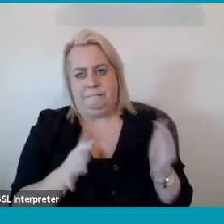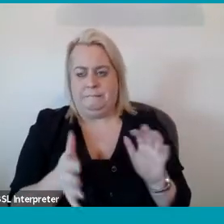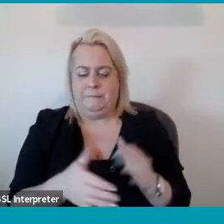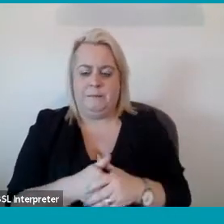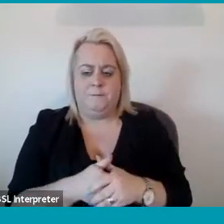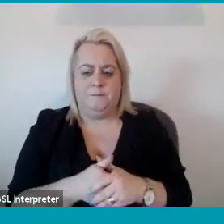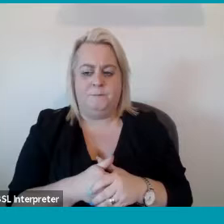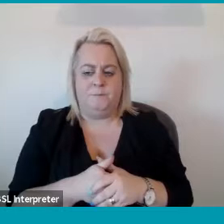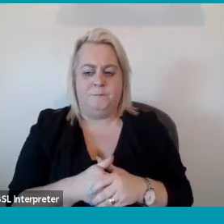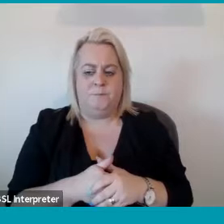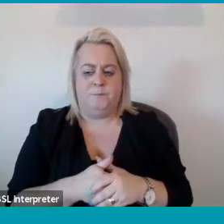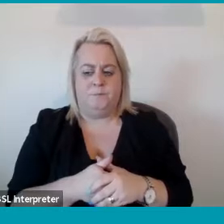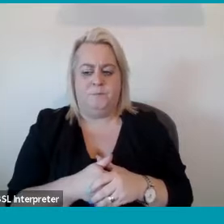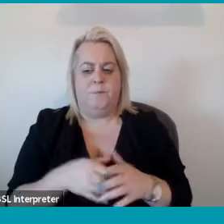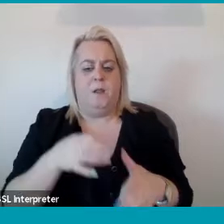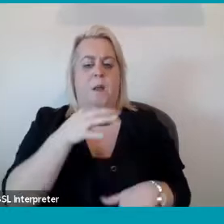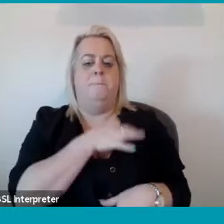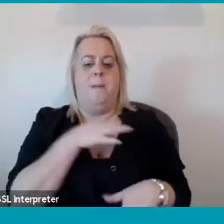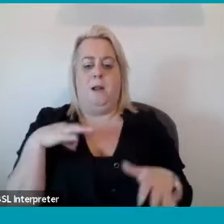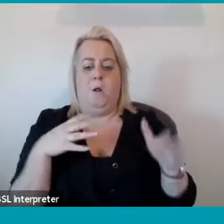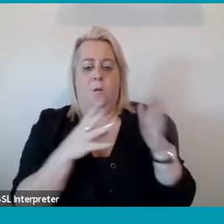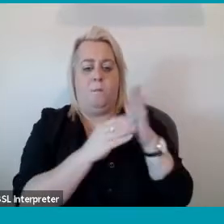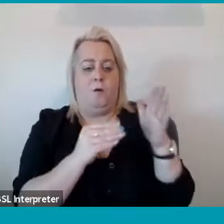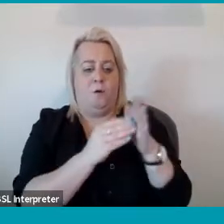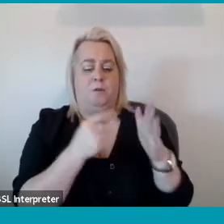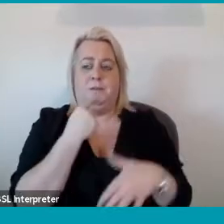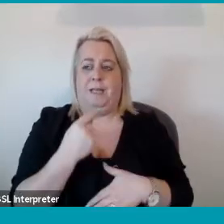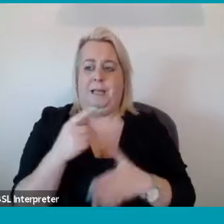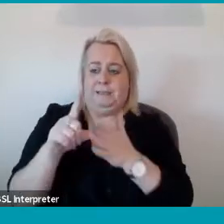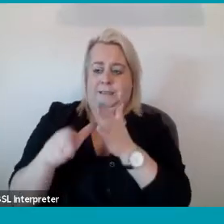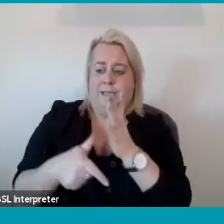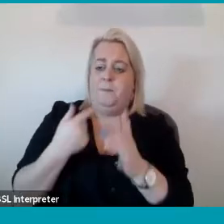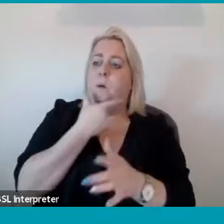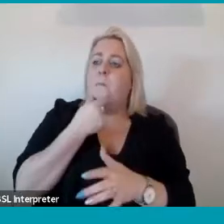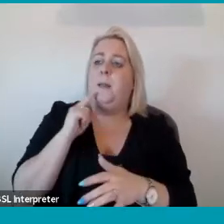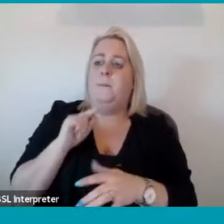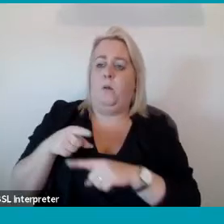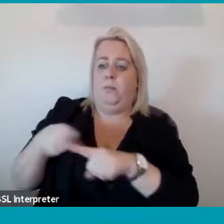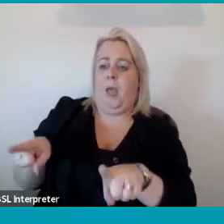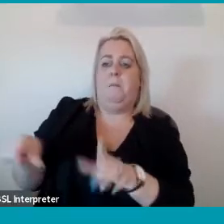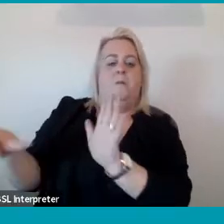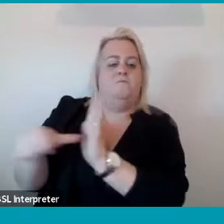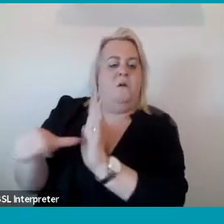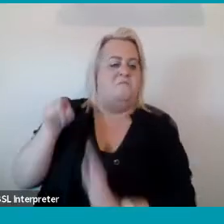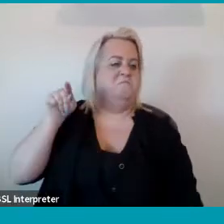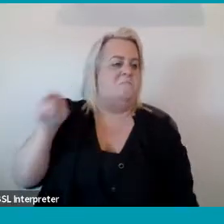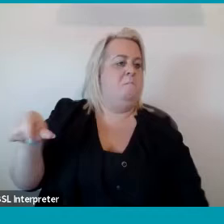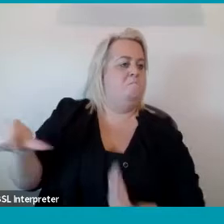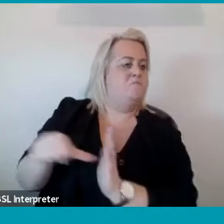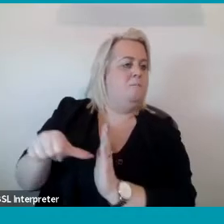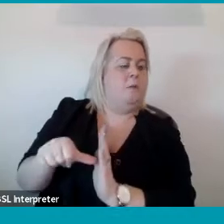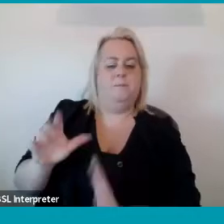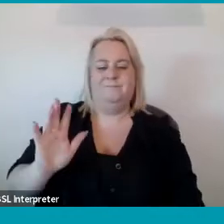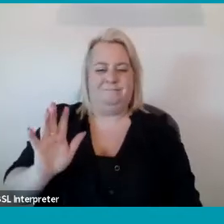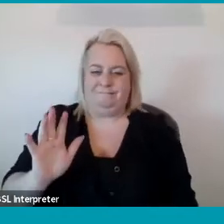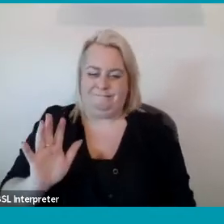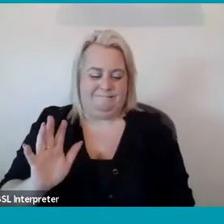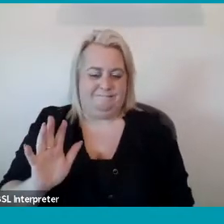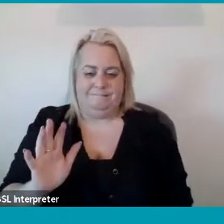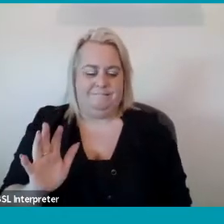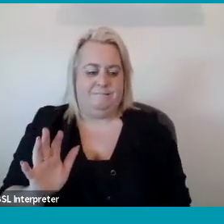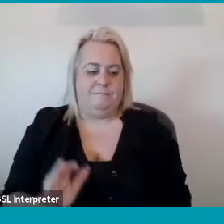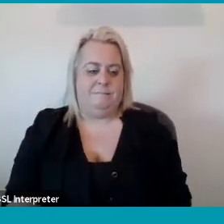that disabled people themselves are the problem, and that the problem that needs to be fixed. There is